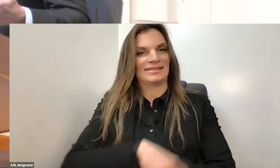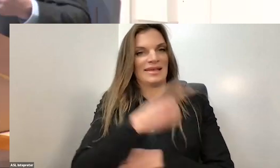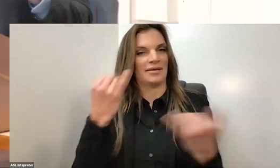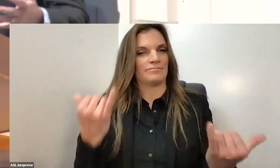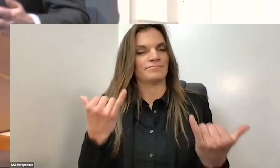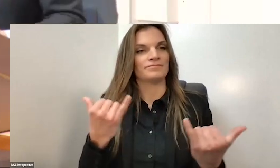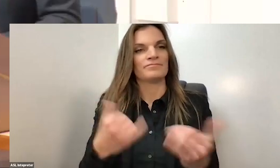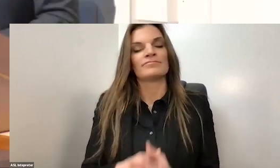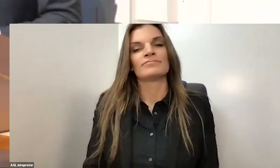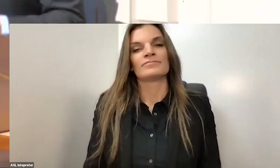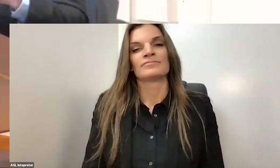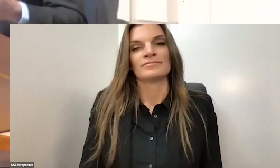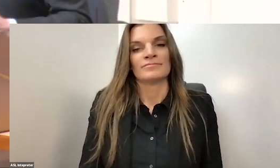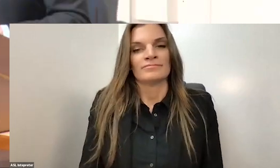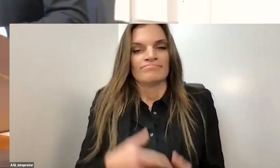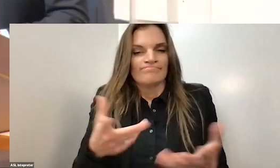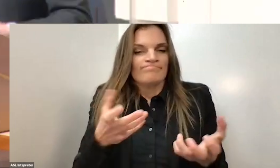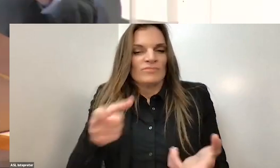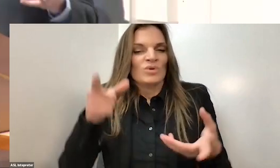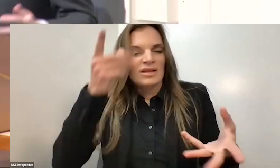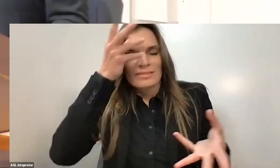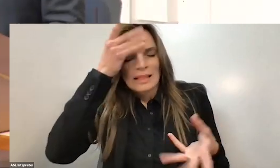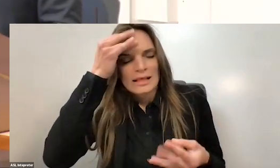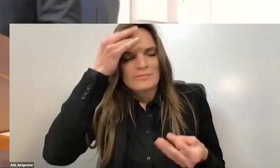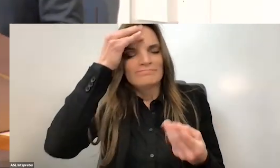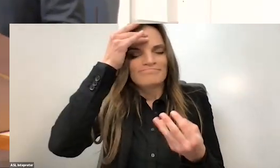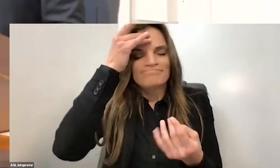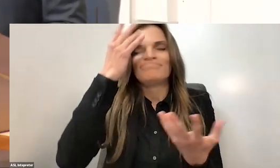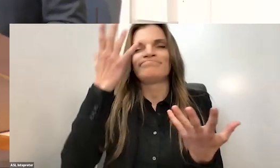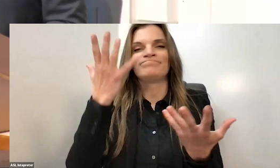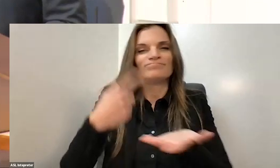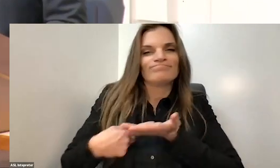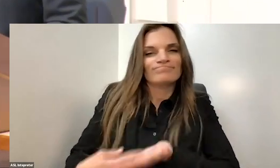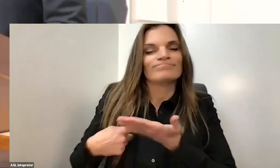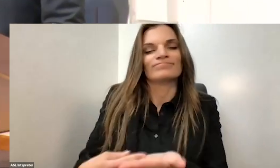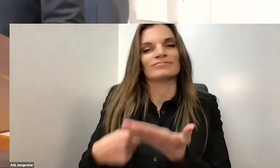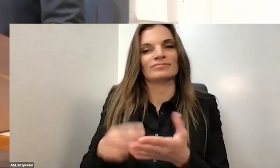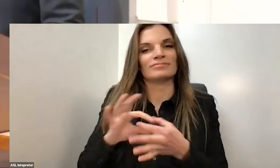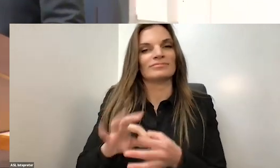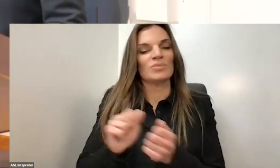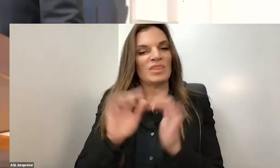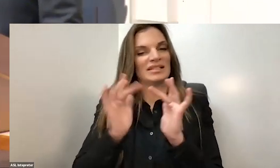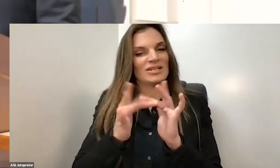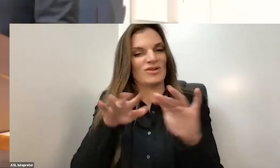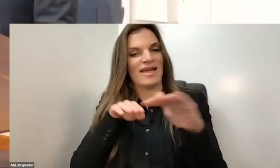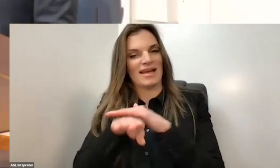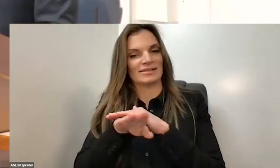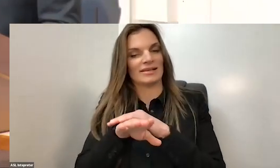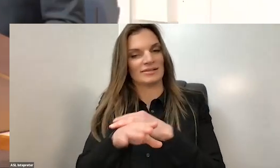everyone thinking and talking and learning about digital access and